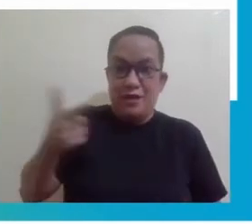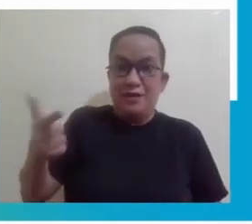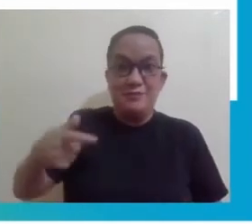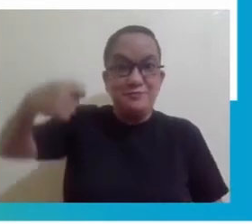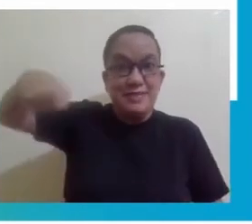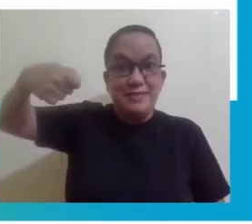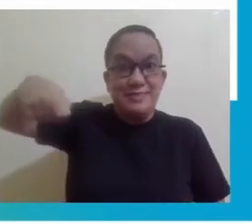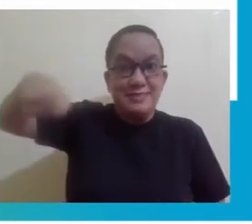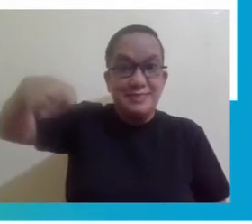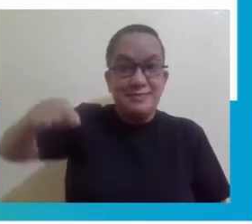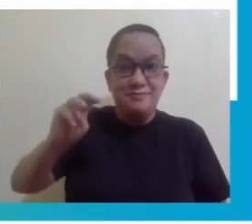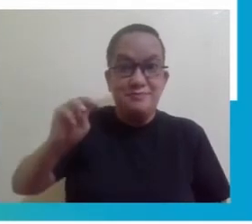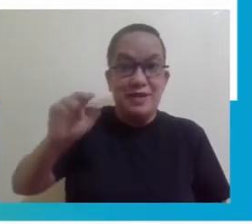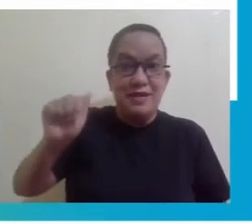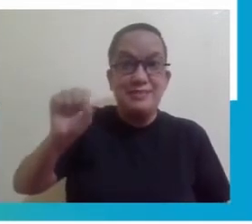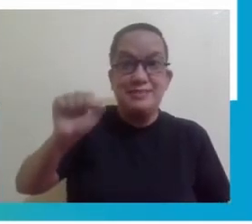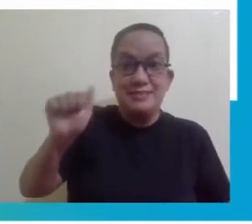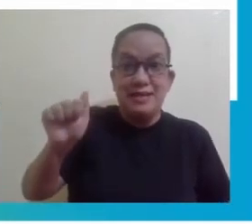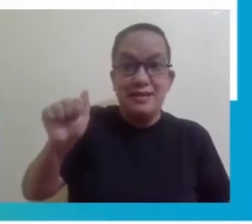remarks. President Masa.